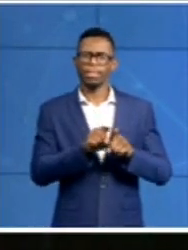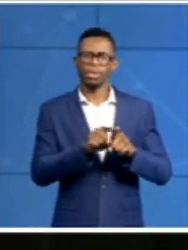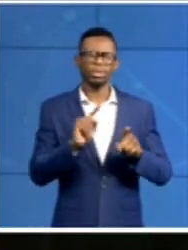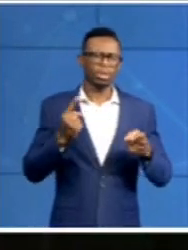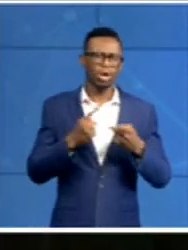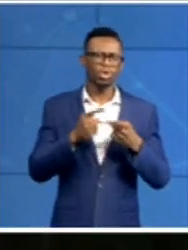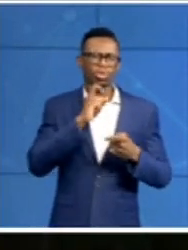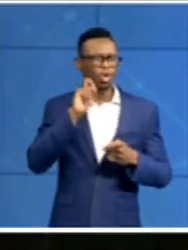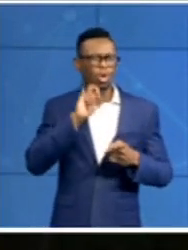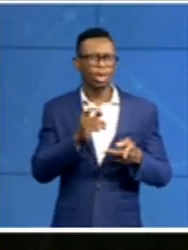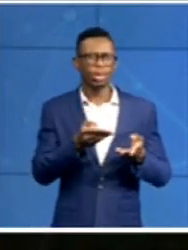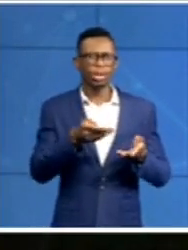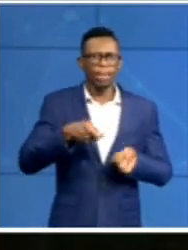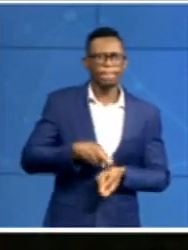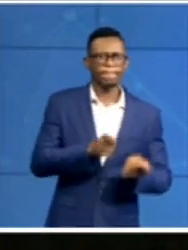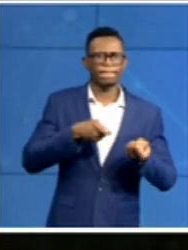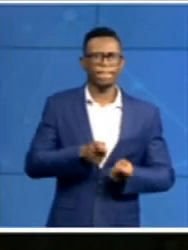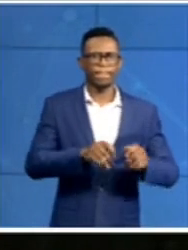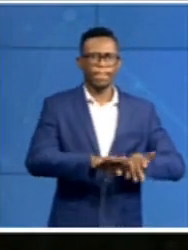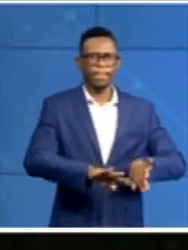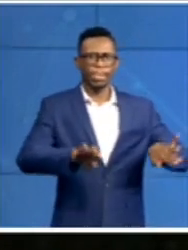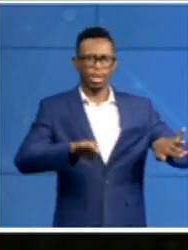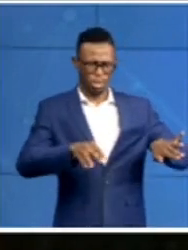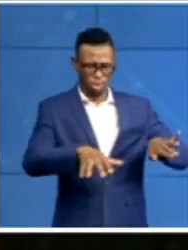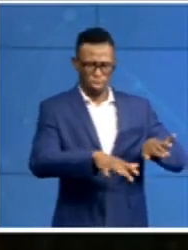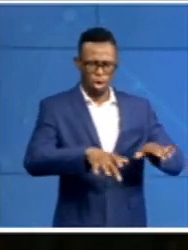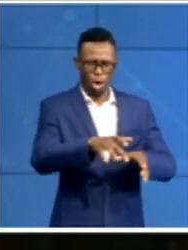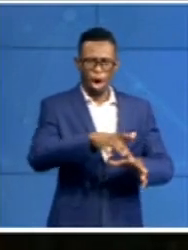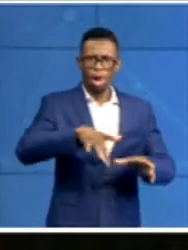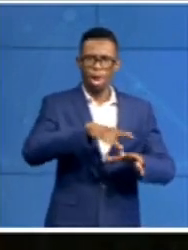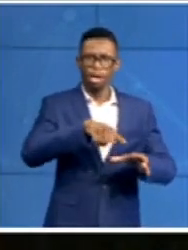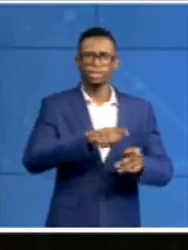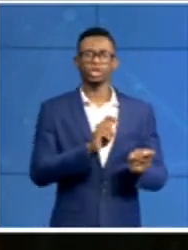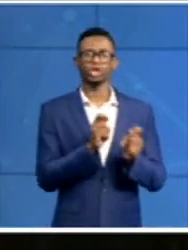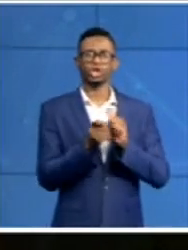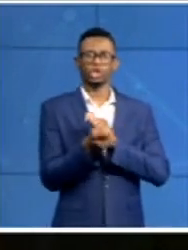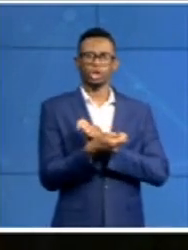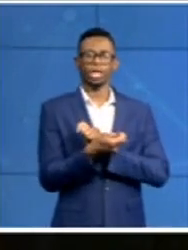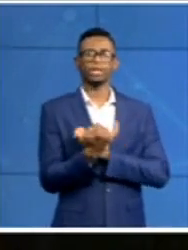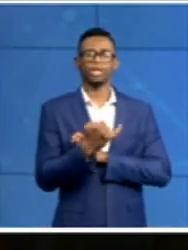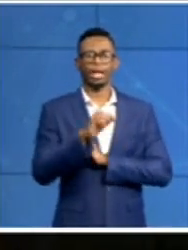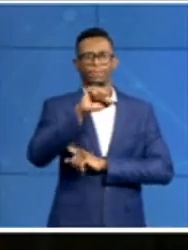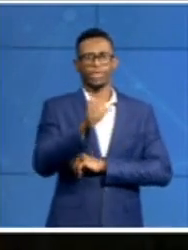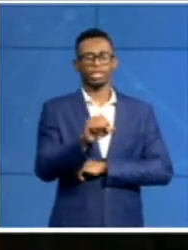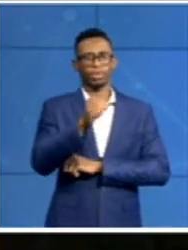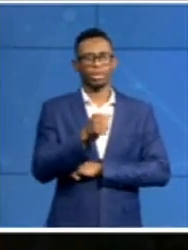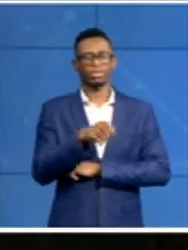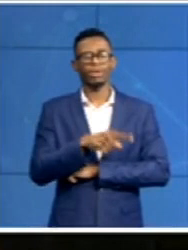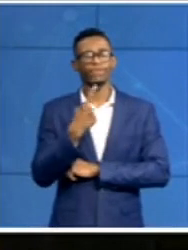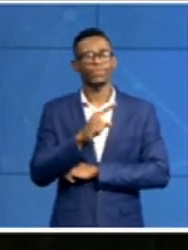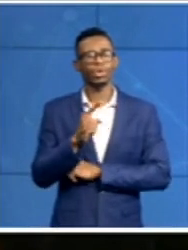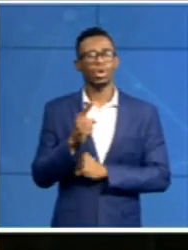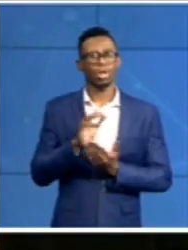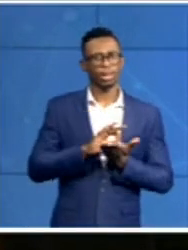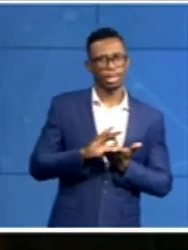into flushing toilets. That is for hygiene and safety. We have done a lot of stories on the calamity that